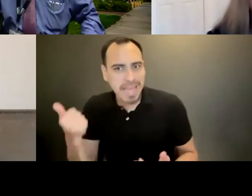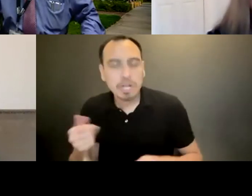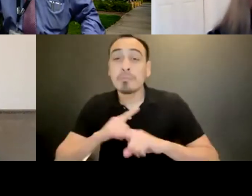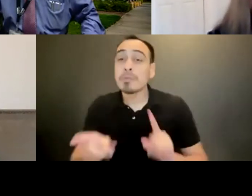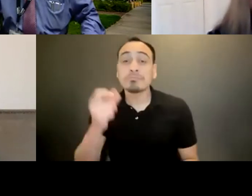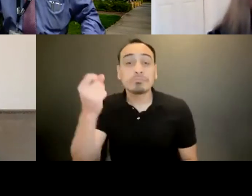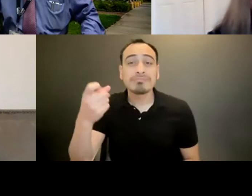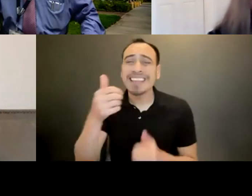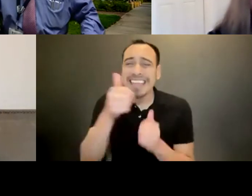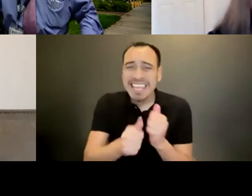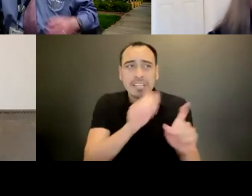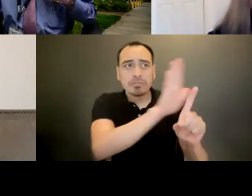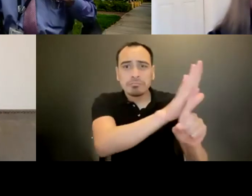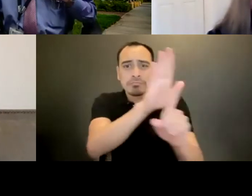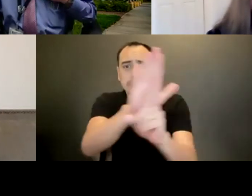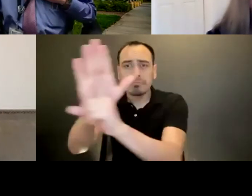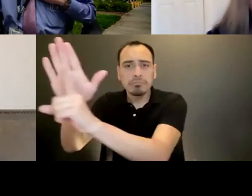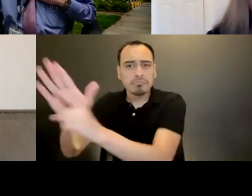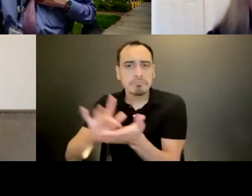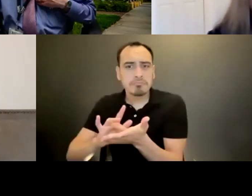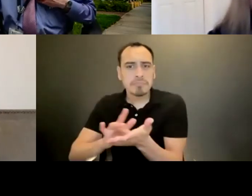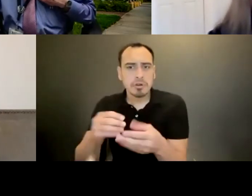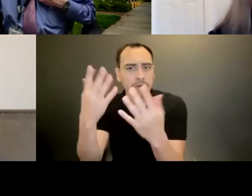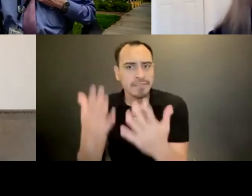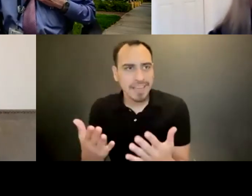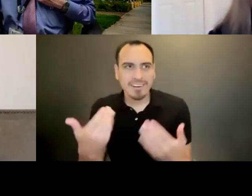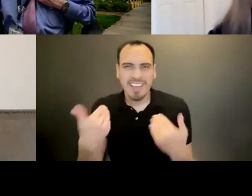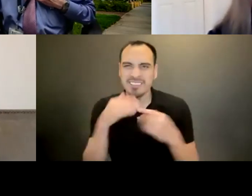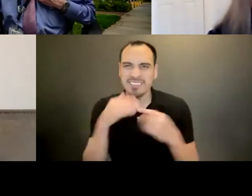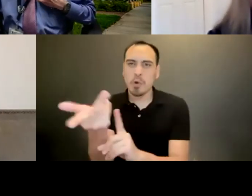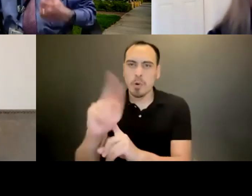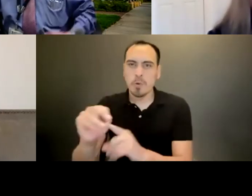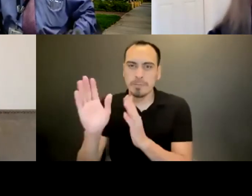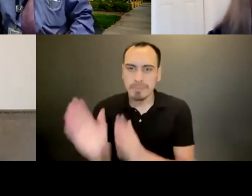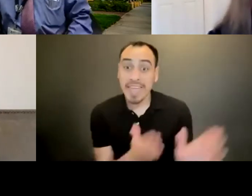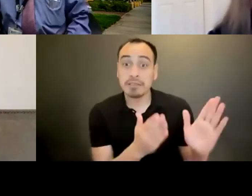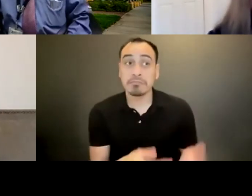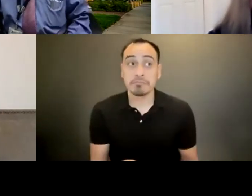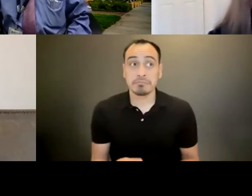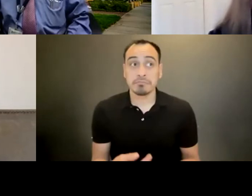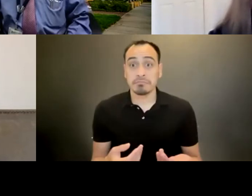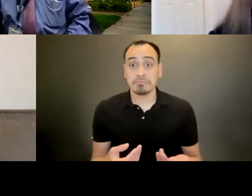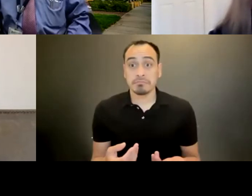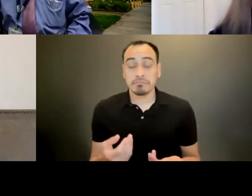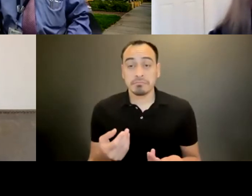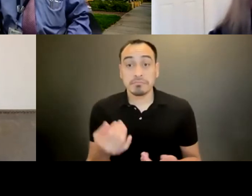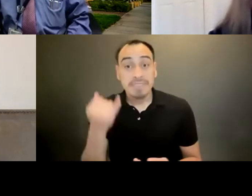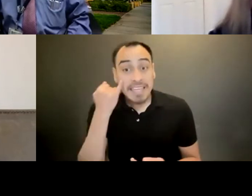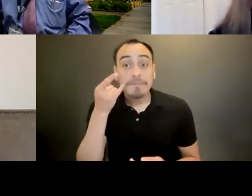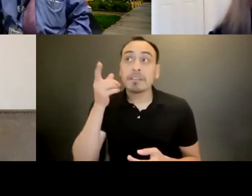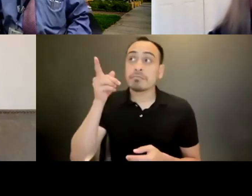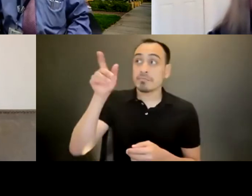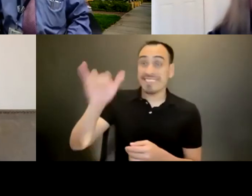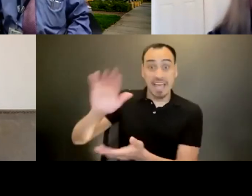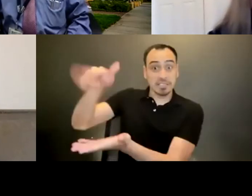going to do with their remaining doses. And if you plan a clinic right, you don't have remaining doses if you keep track of